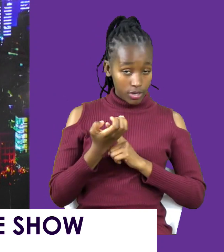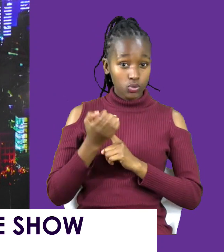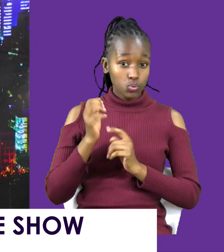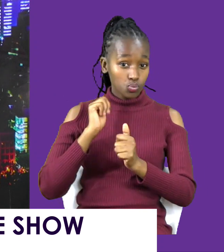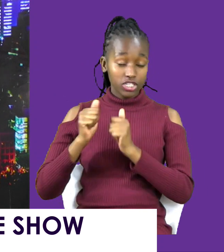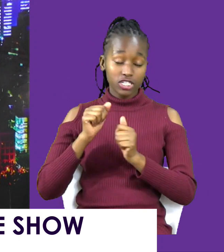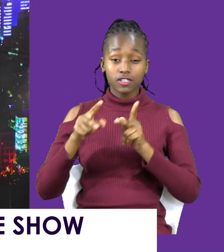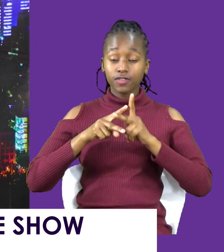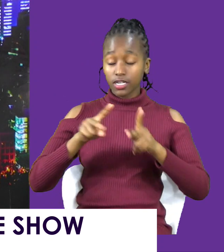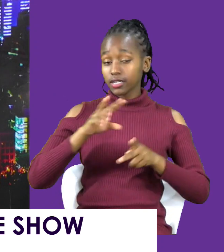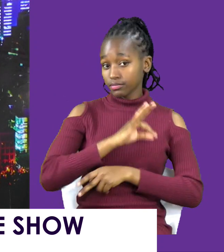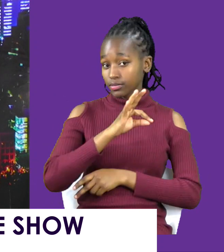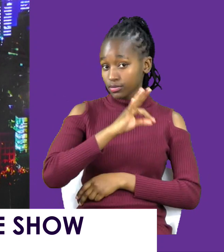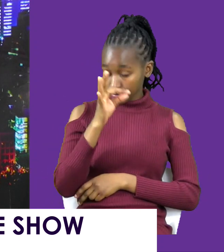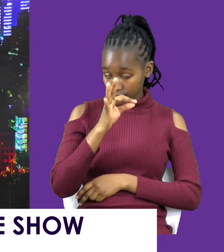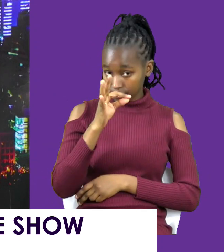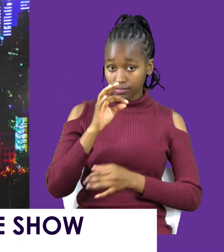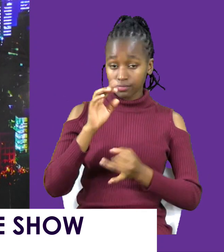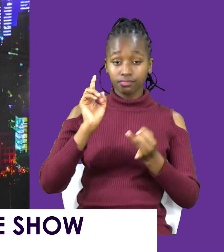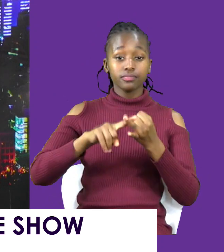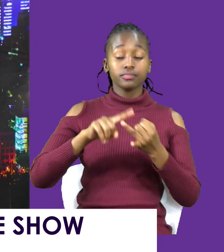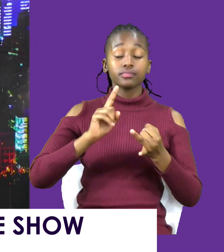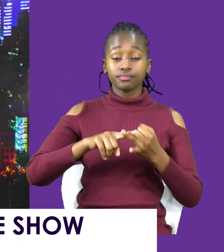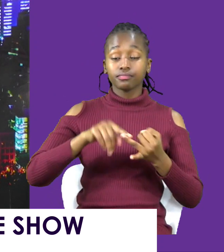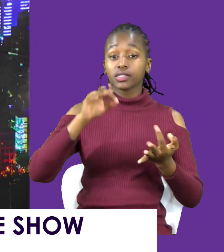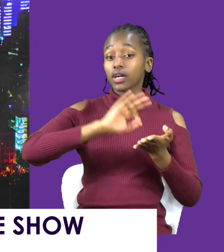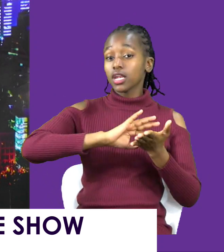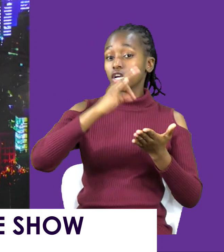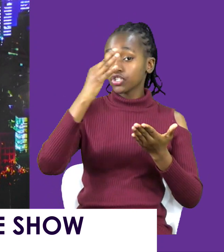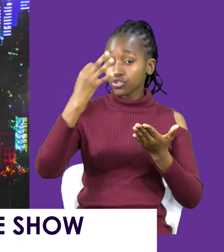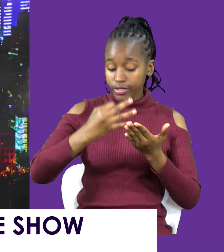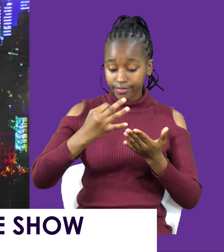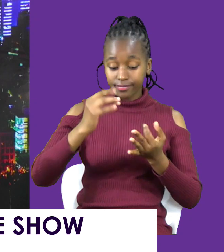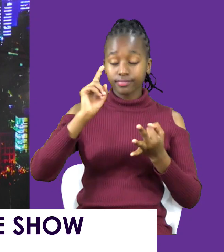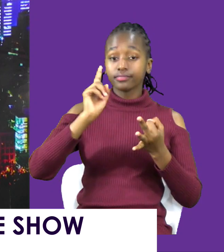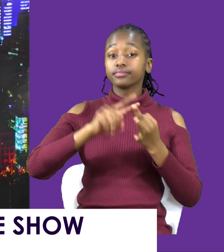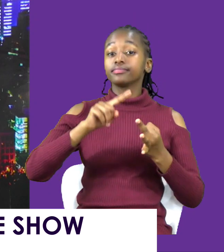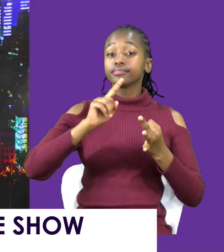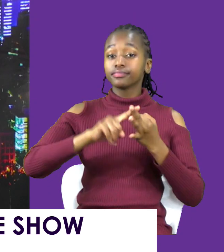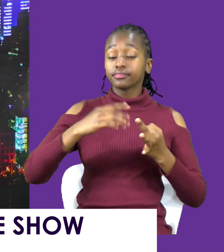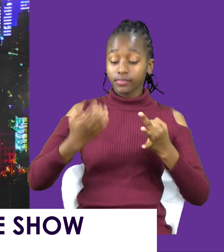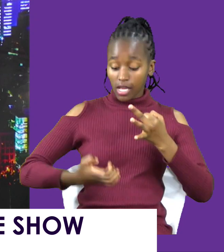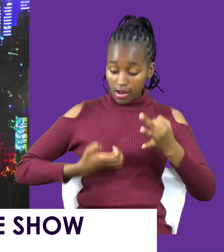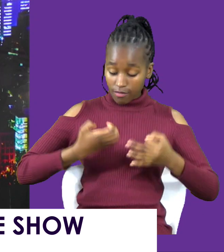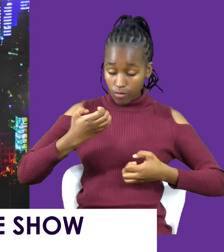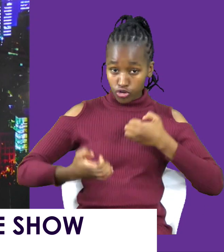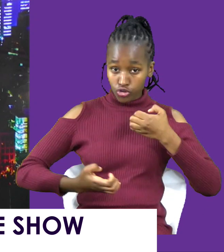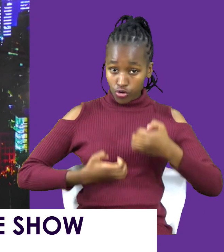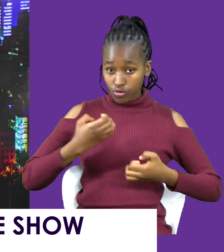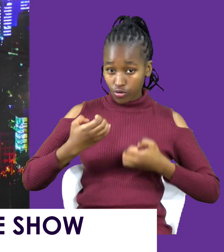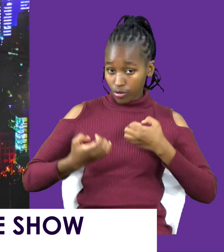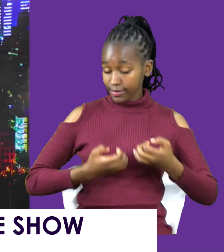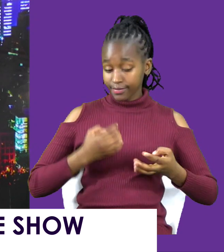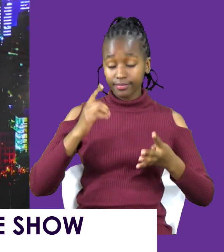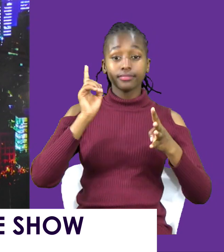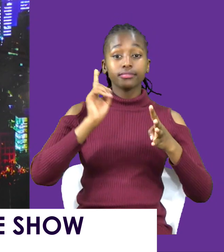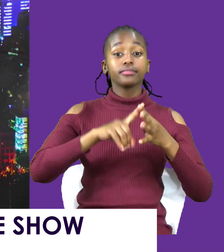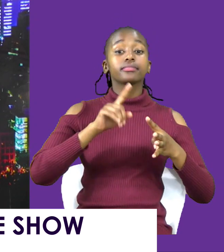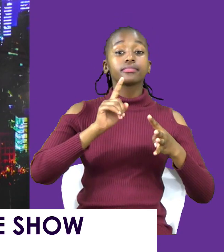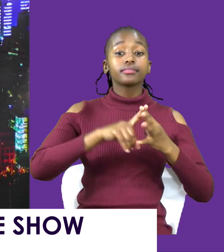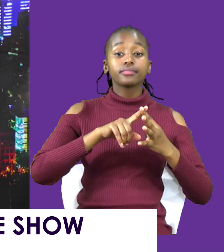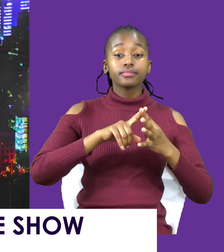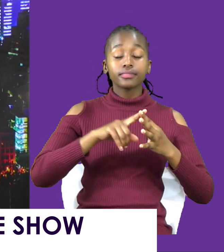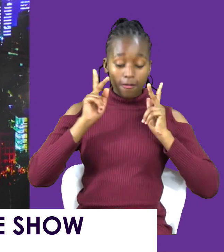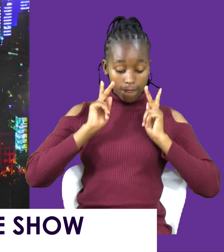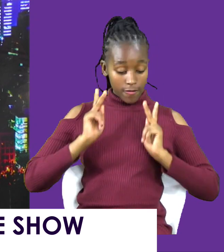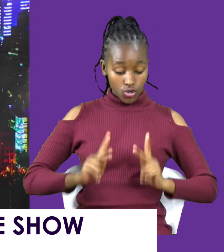spiritual. There is the environment that is financial. There is emotional environment. Yeah. There is even